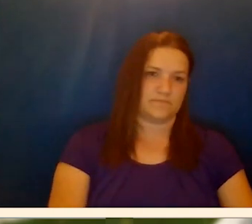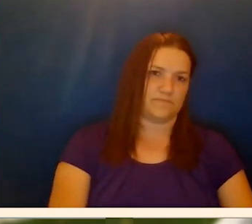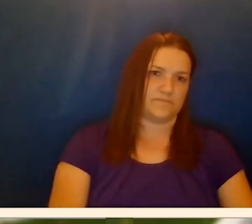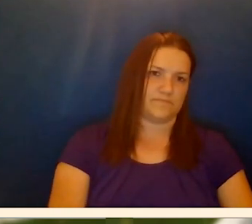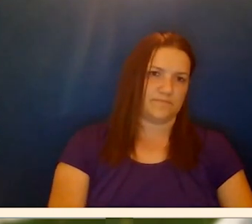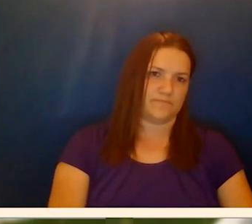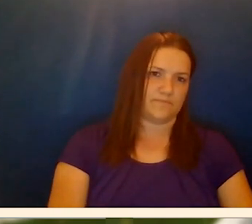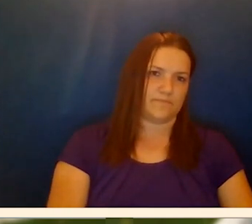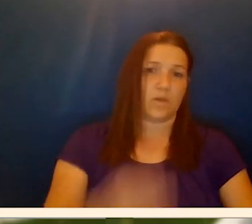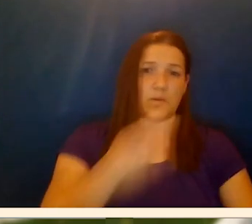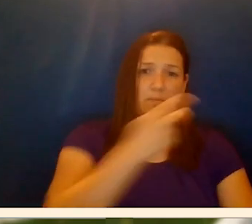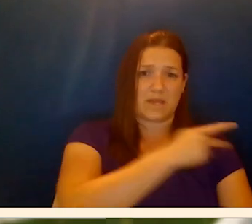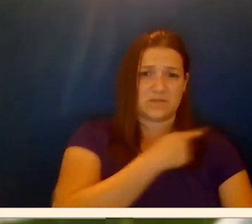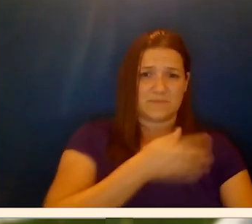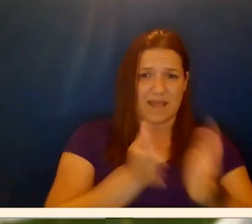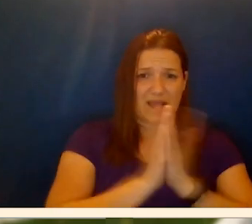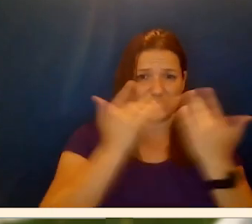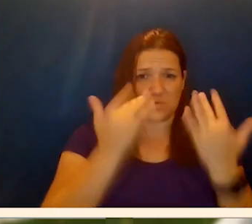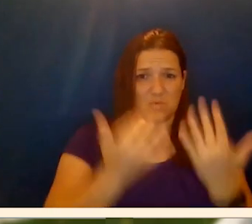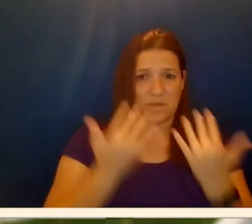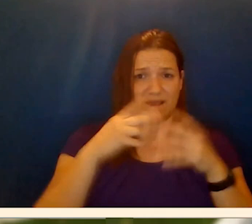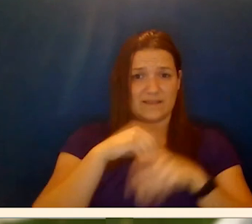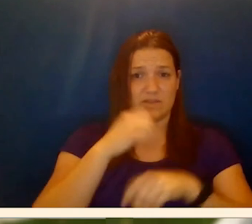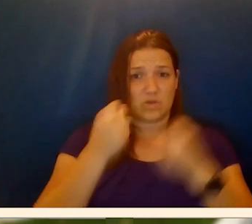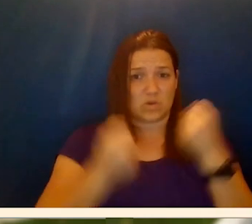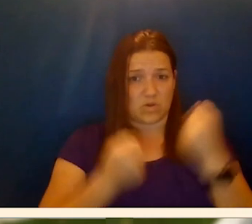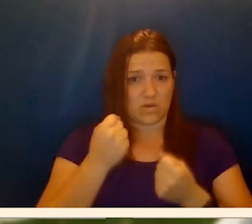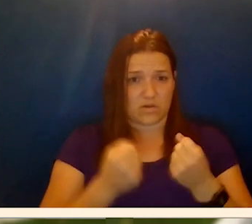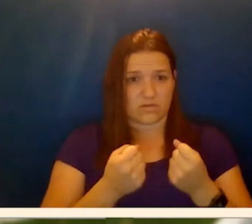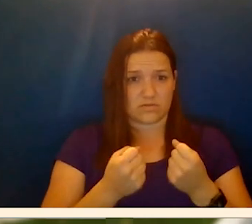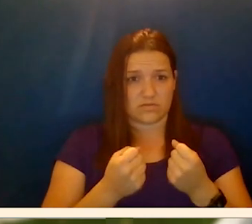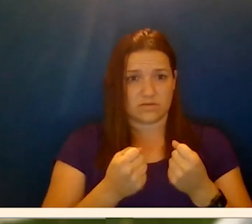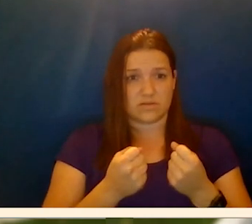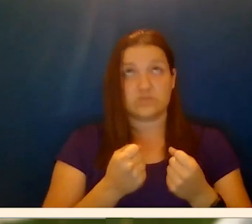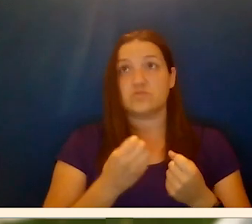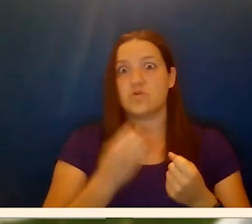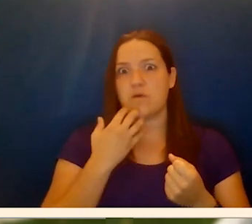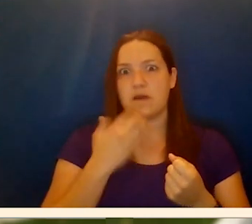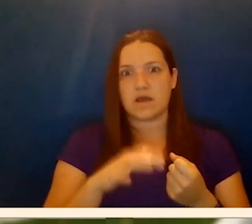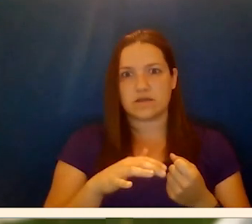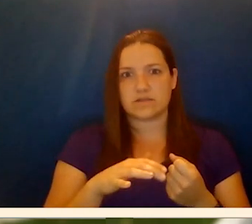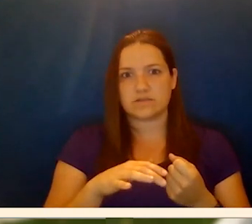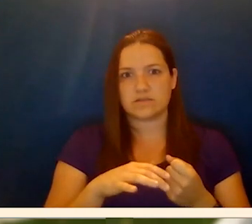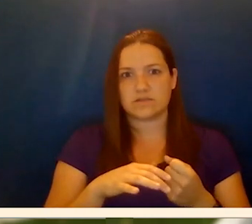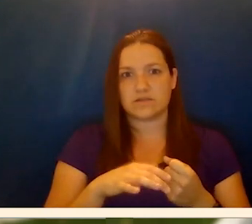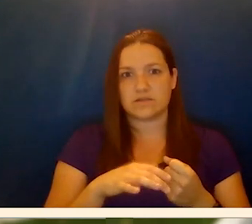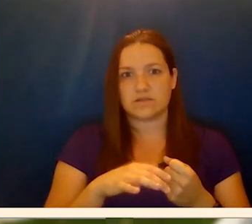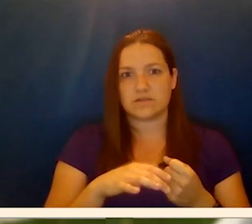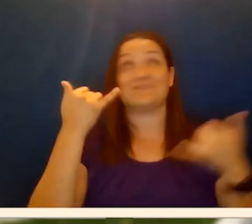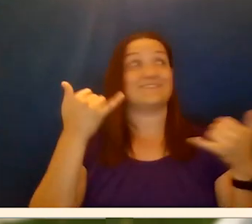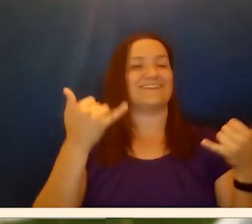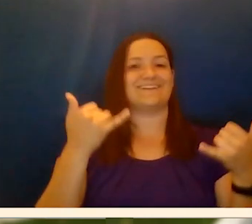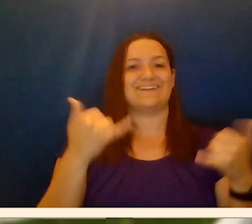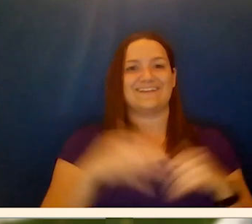and it's been so hot. So the question is... It was beautiful today. I know. It was actually, for the first time, it was pleasant